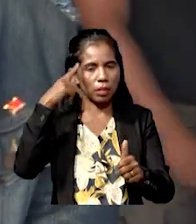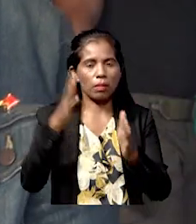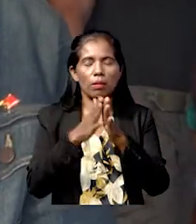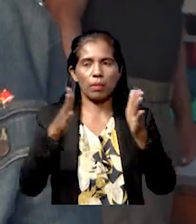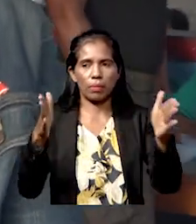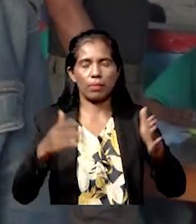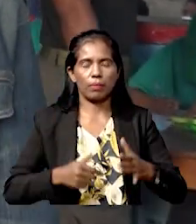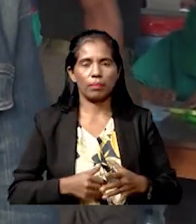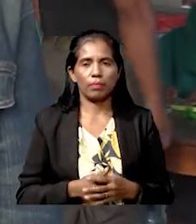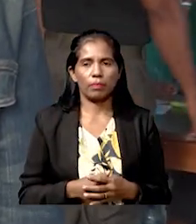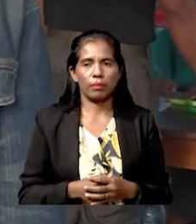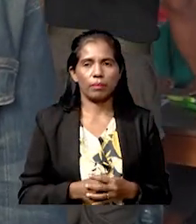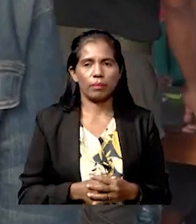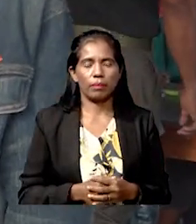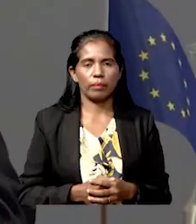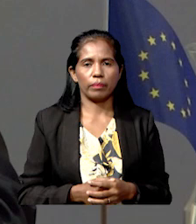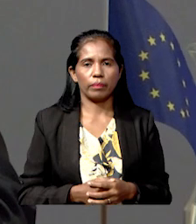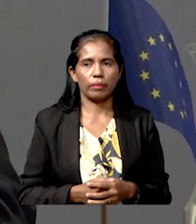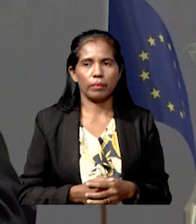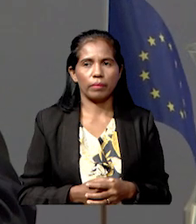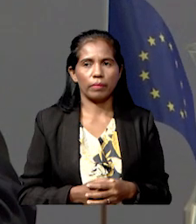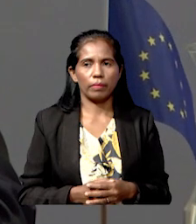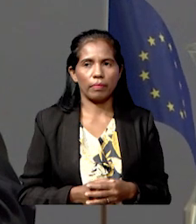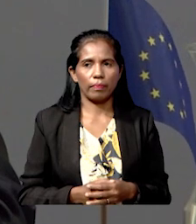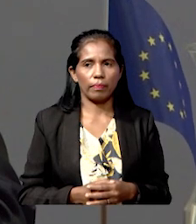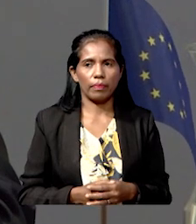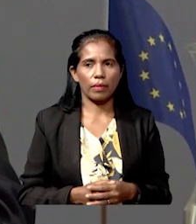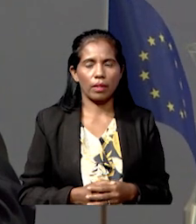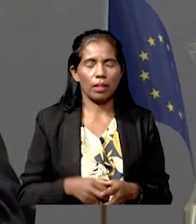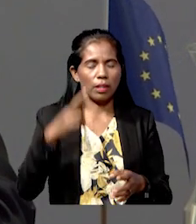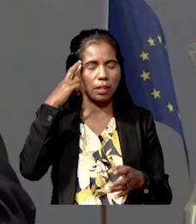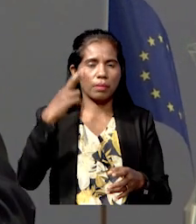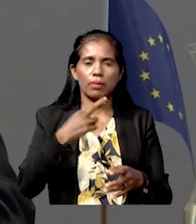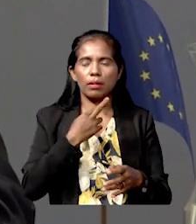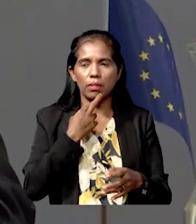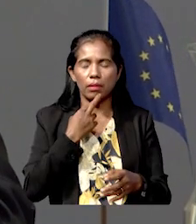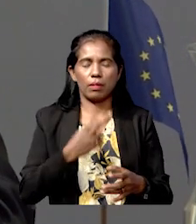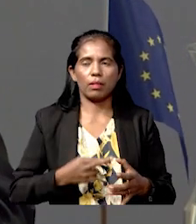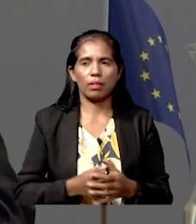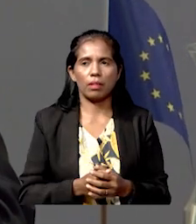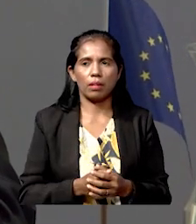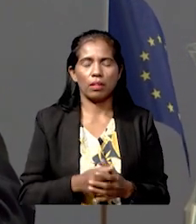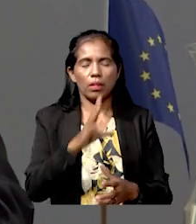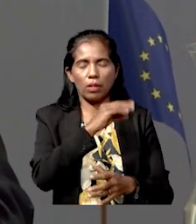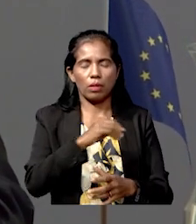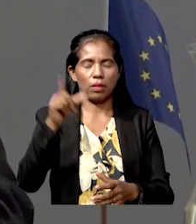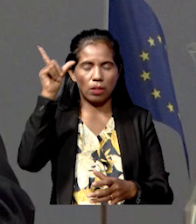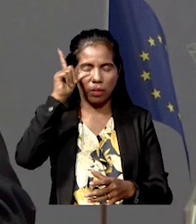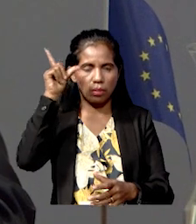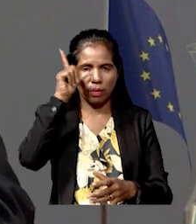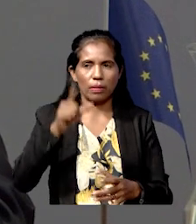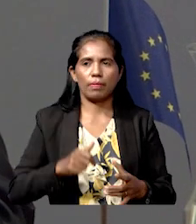mission concludes the following. José Ramos Horta and Francisco Guterres